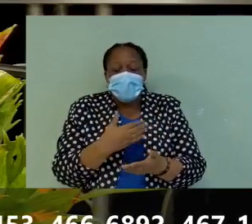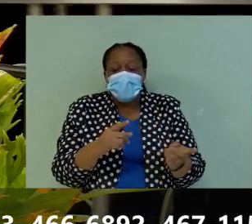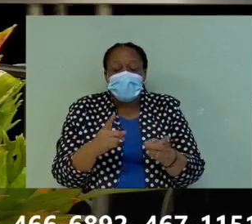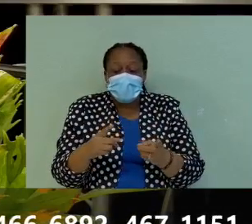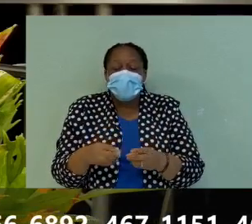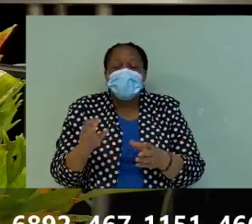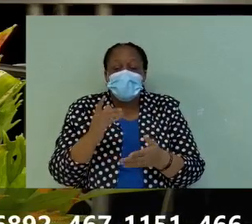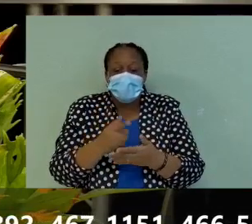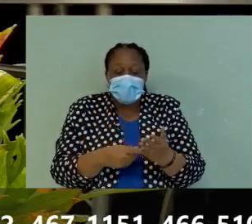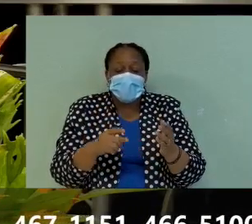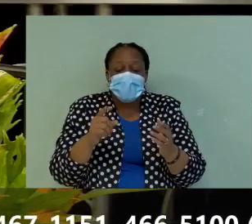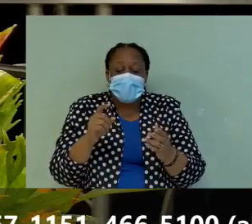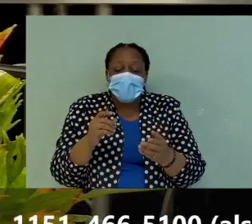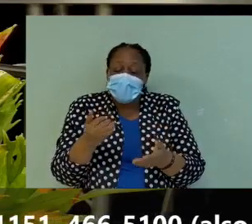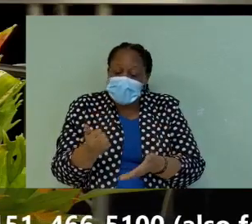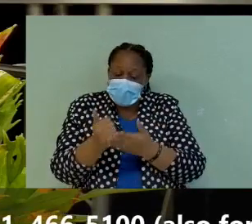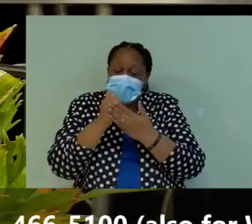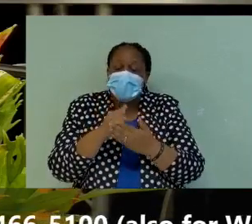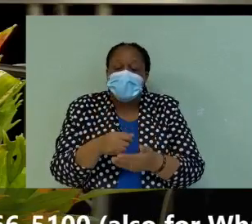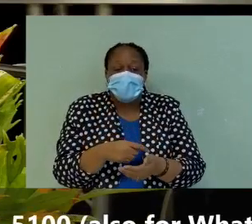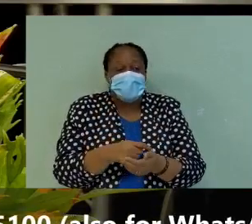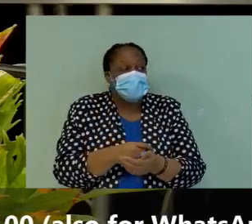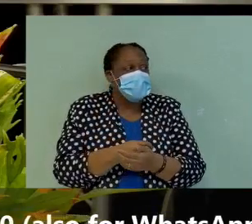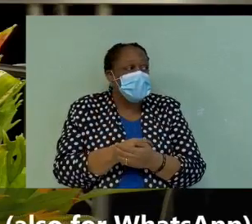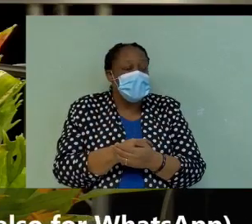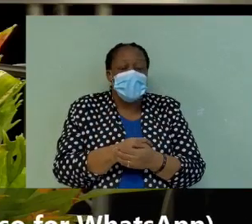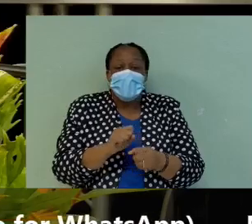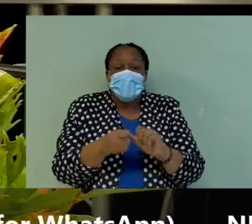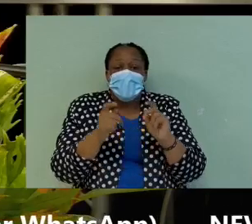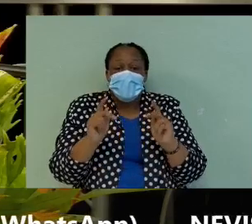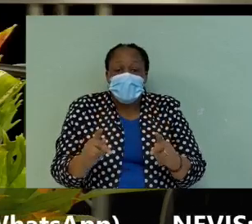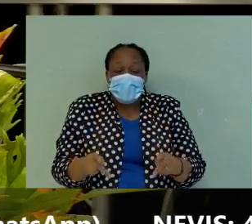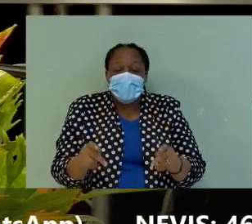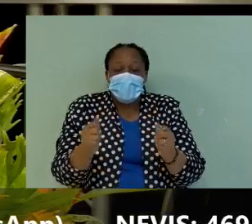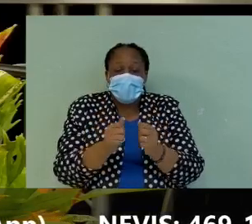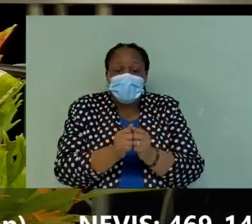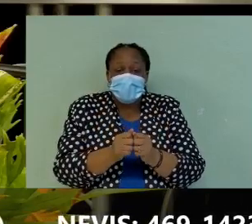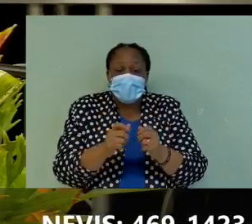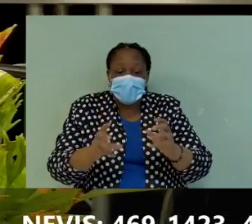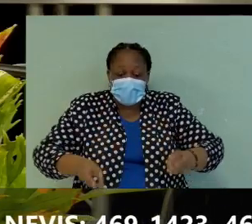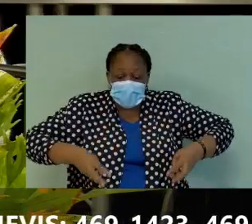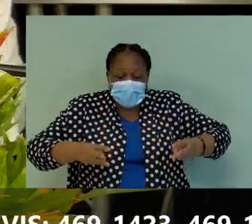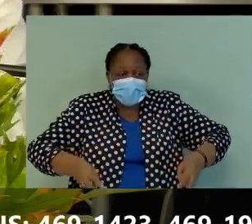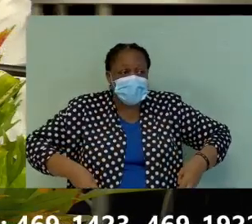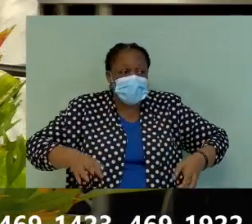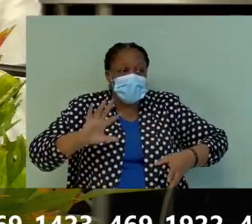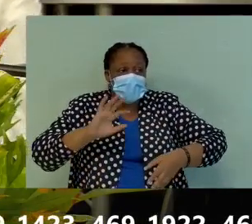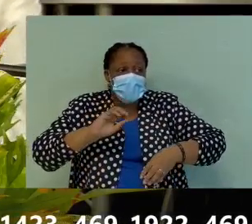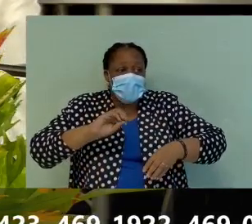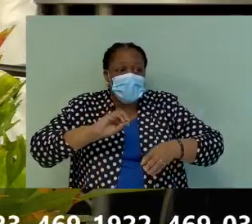sacrifice a little during this time so we can have an entire lifetime ahead of us, and that's all we're asking.